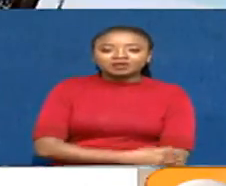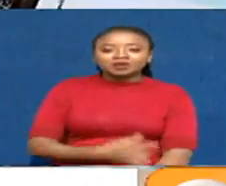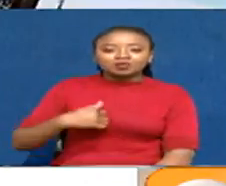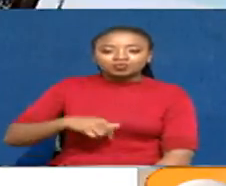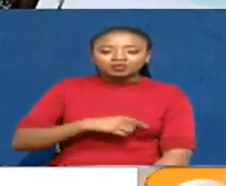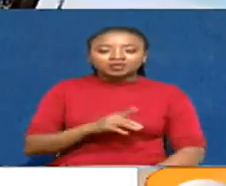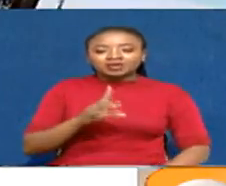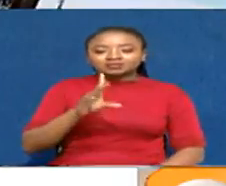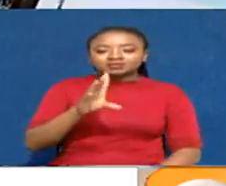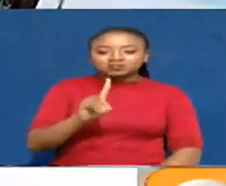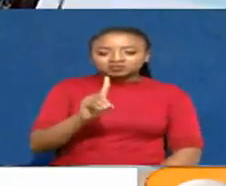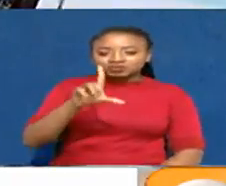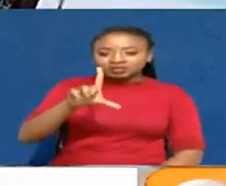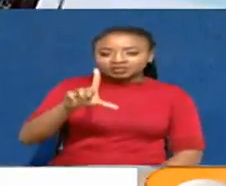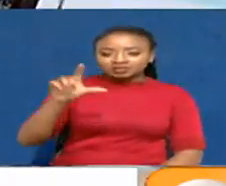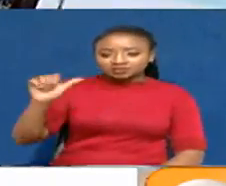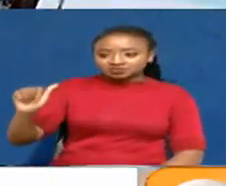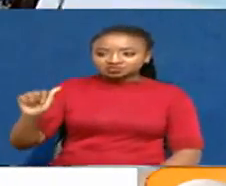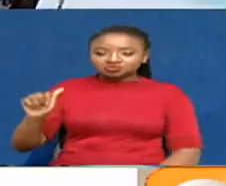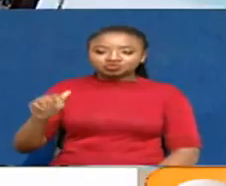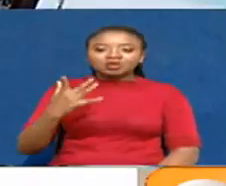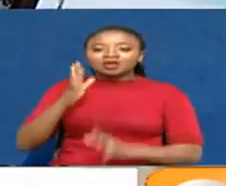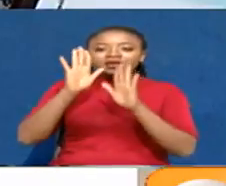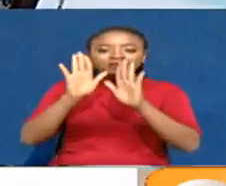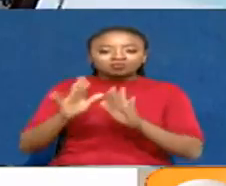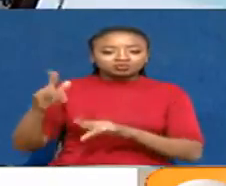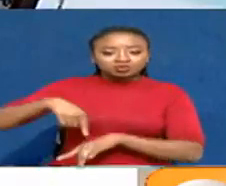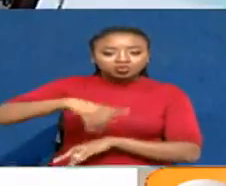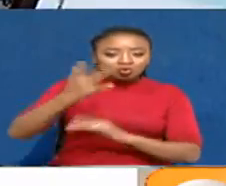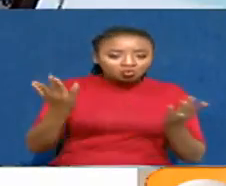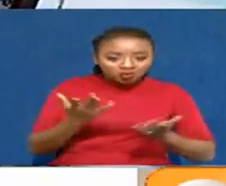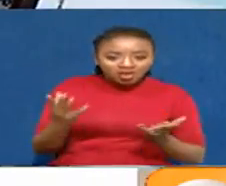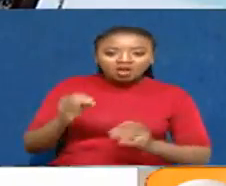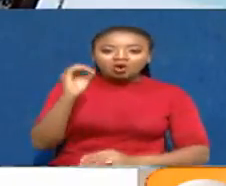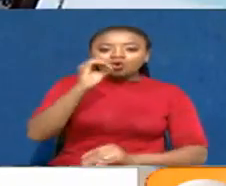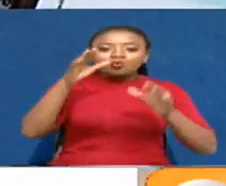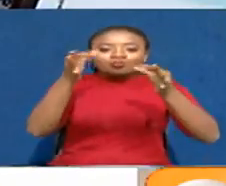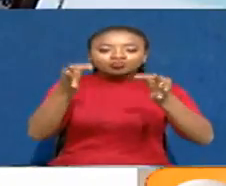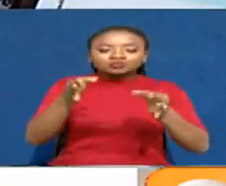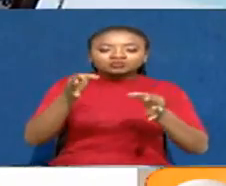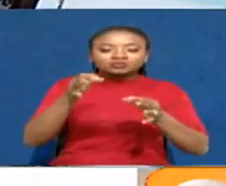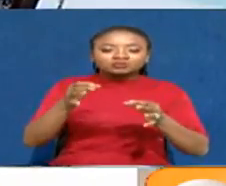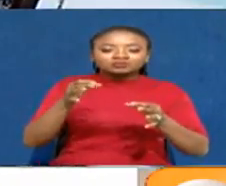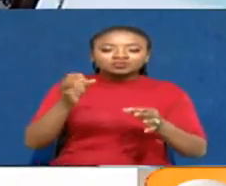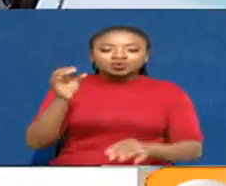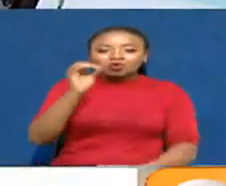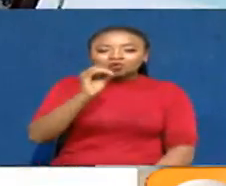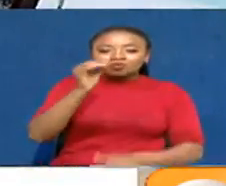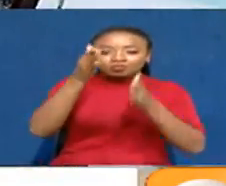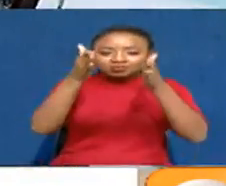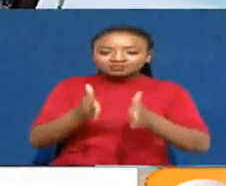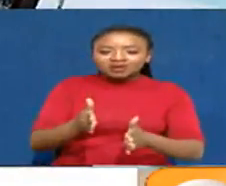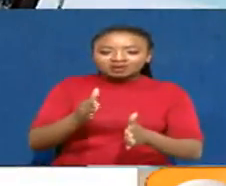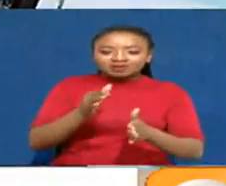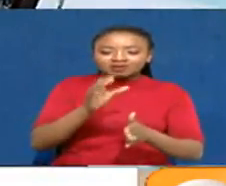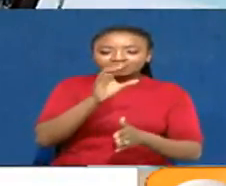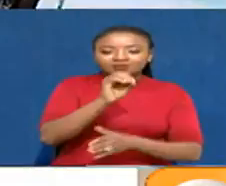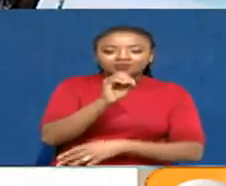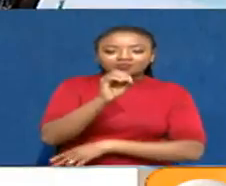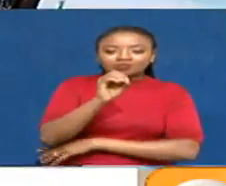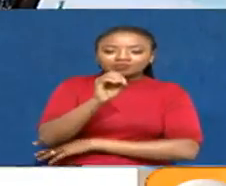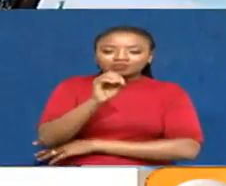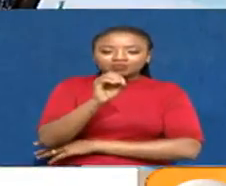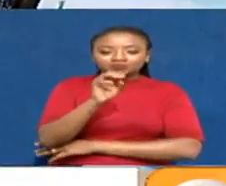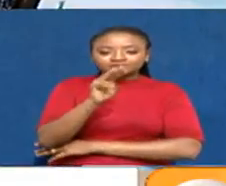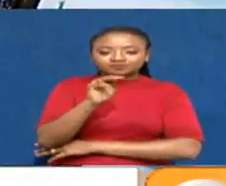Association is the idea of the ombudsman. And what the ombudsman should do is to actually resolve these kinds